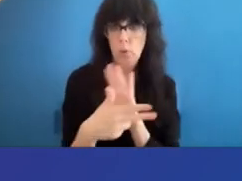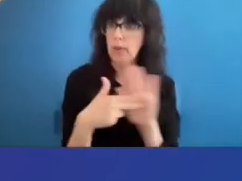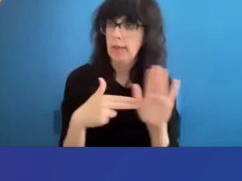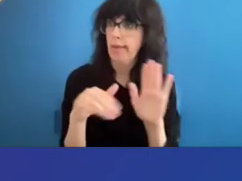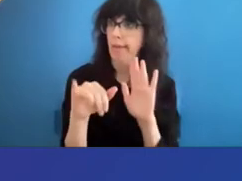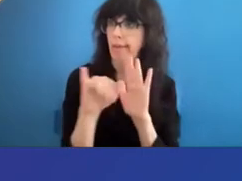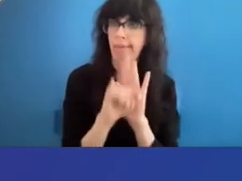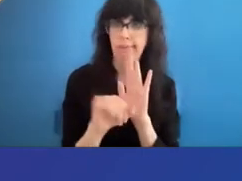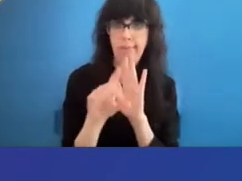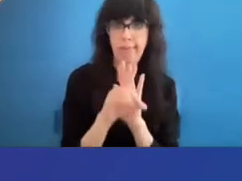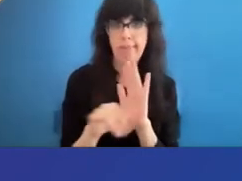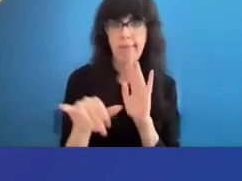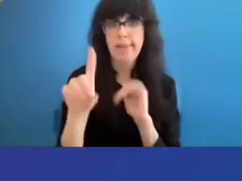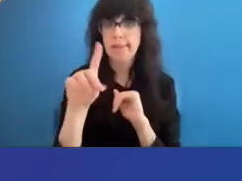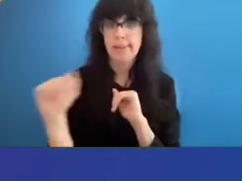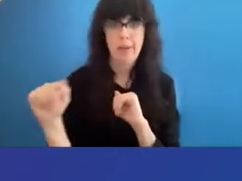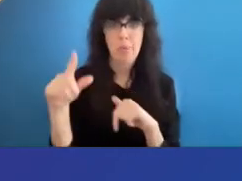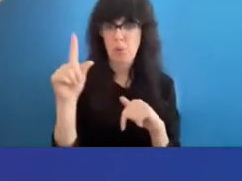as disabled.